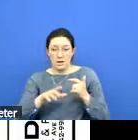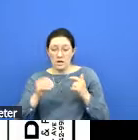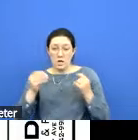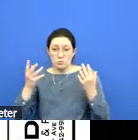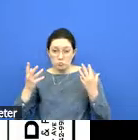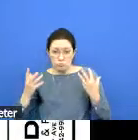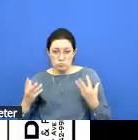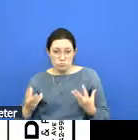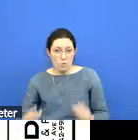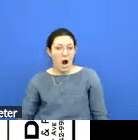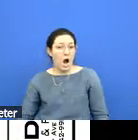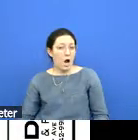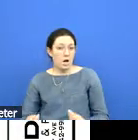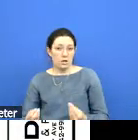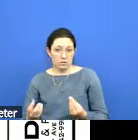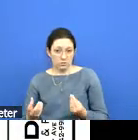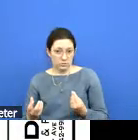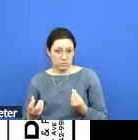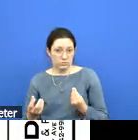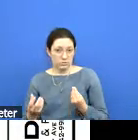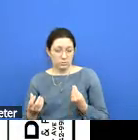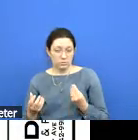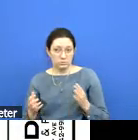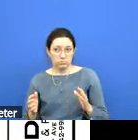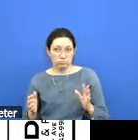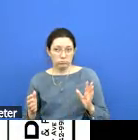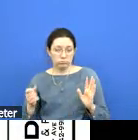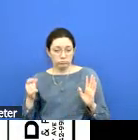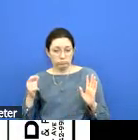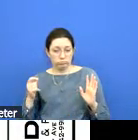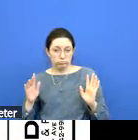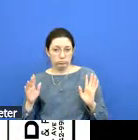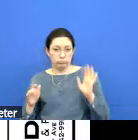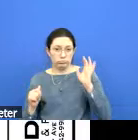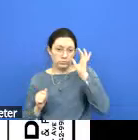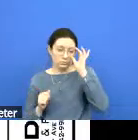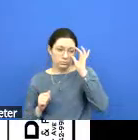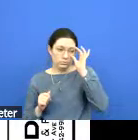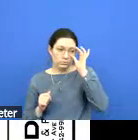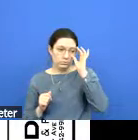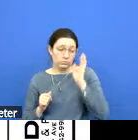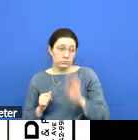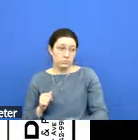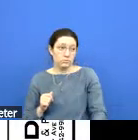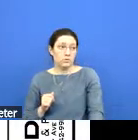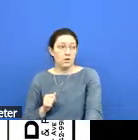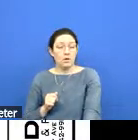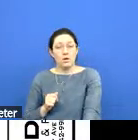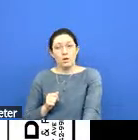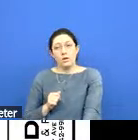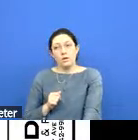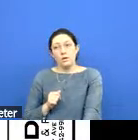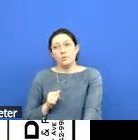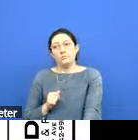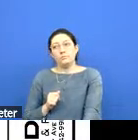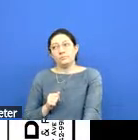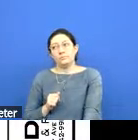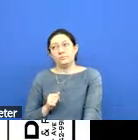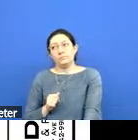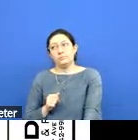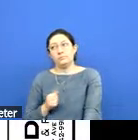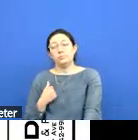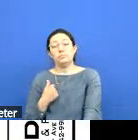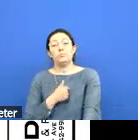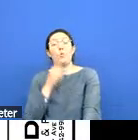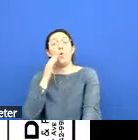rains, it's soggy, as I understand it. And so the idea is if we can give a place for